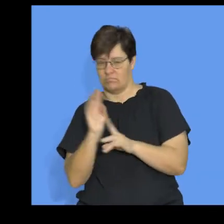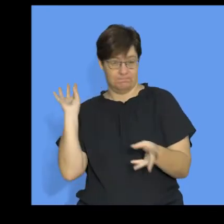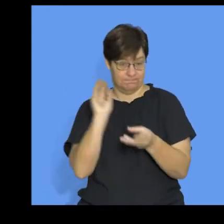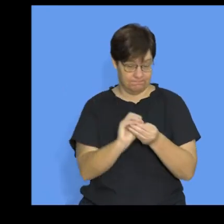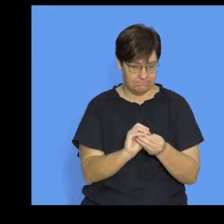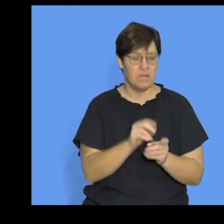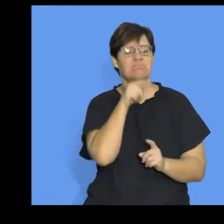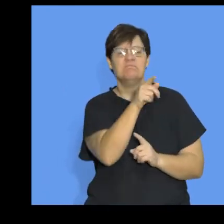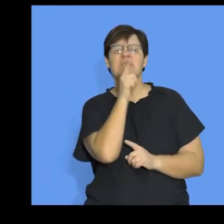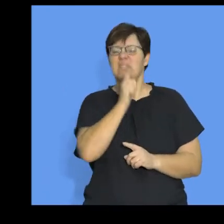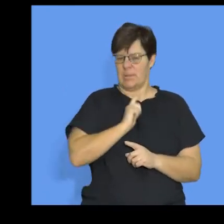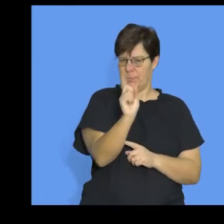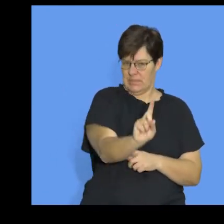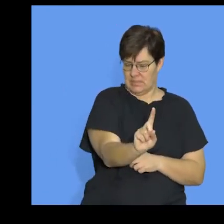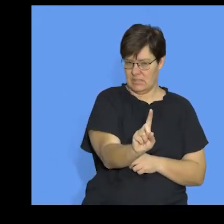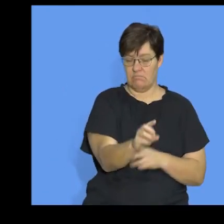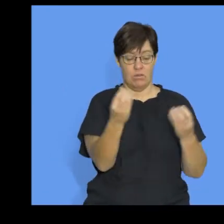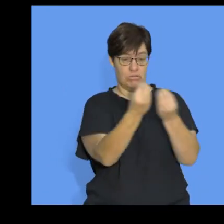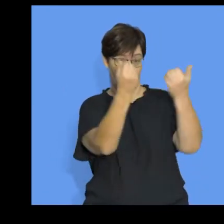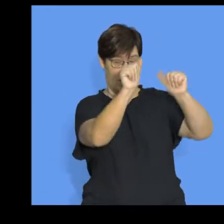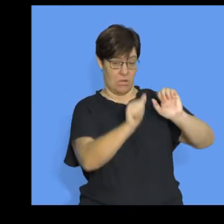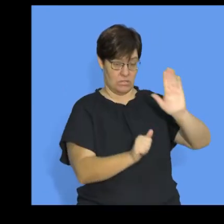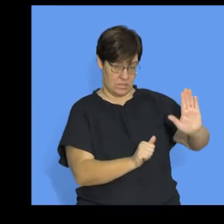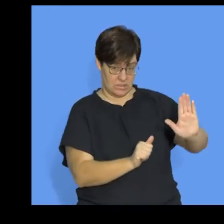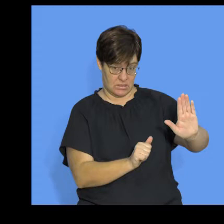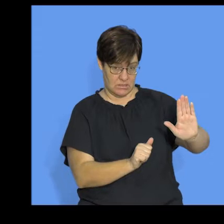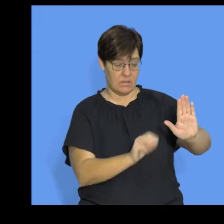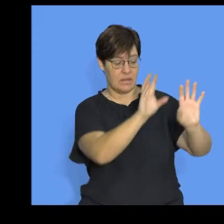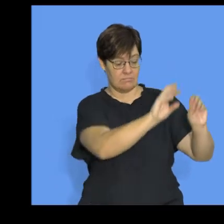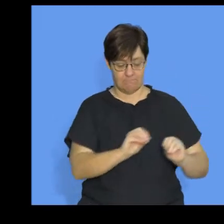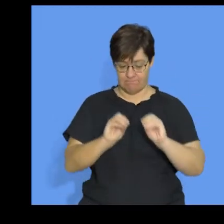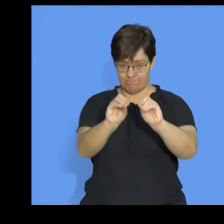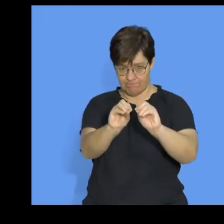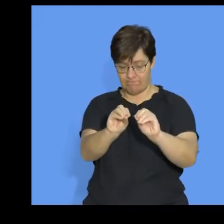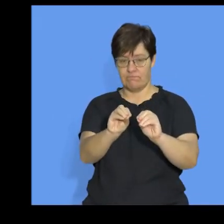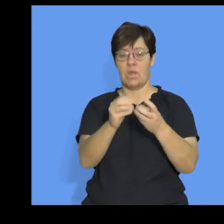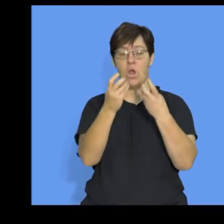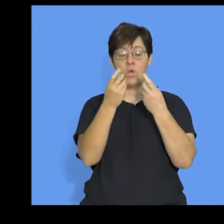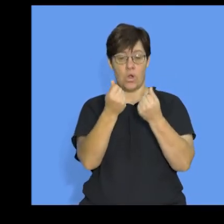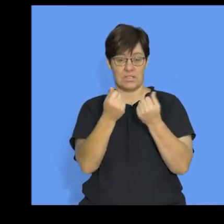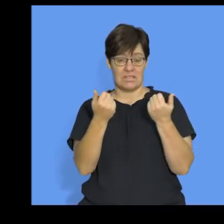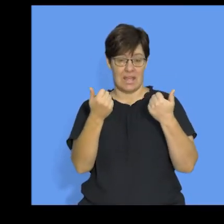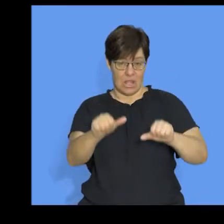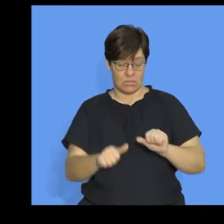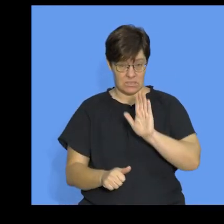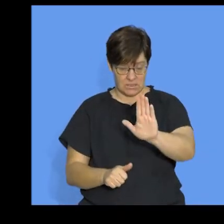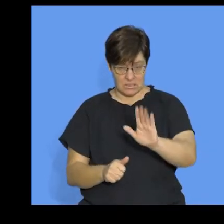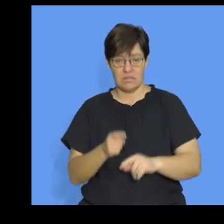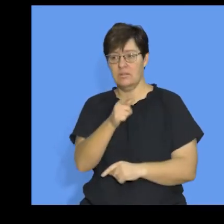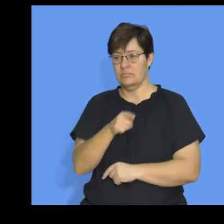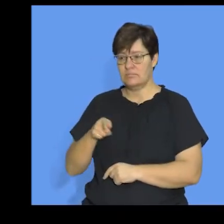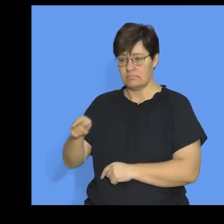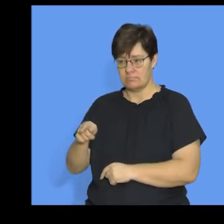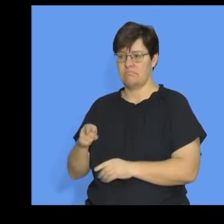cost accounting tells us we have our stock accounts, where we move into our cost accounts, and then we move